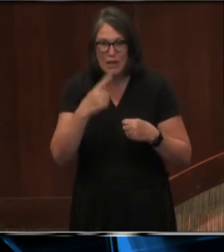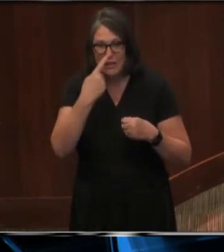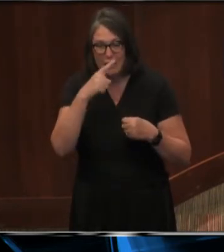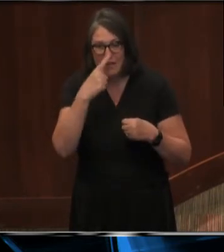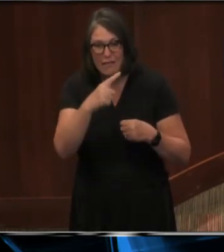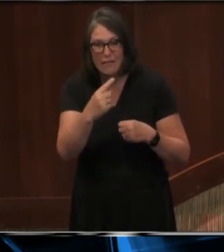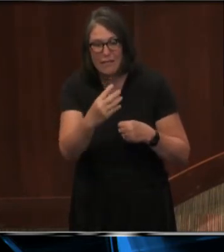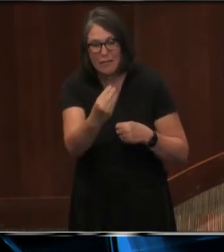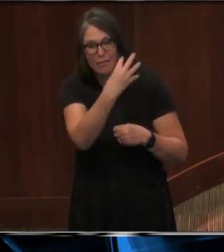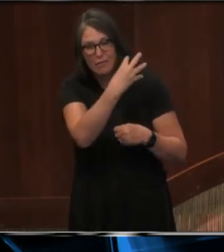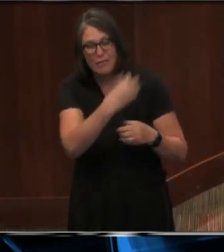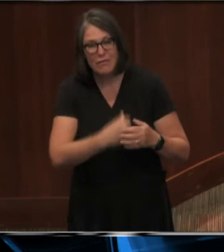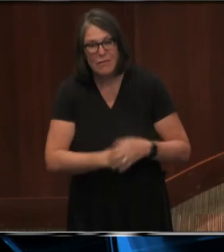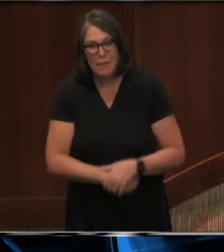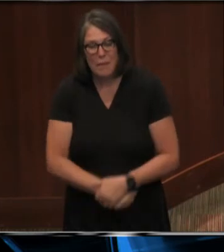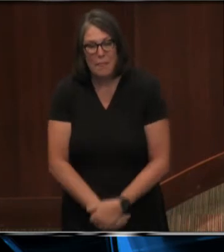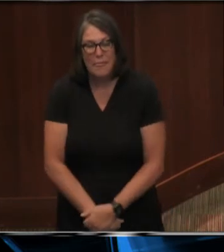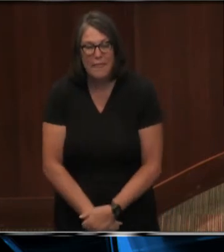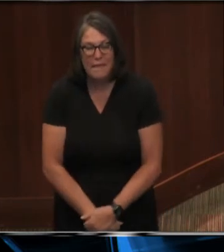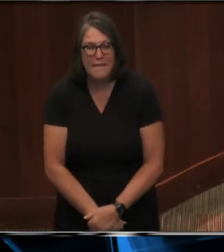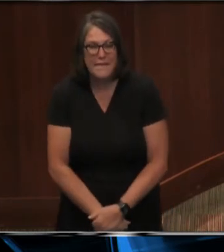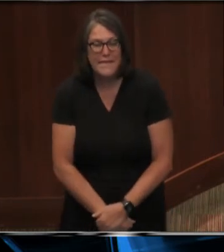one.